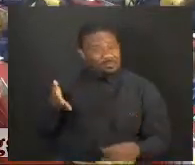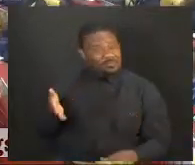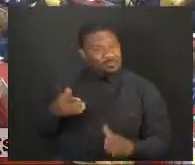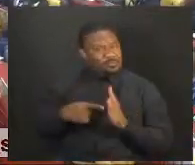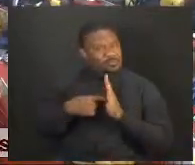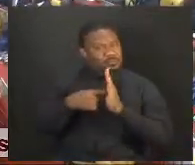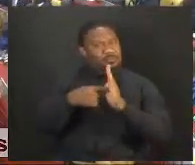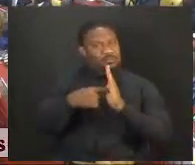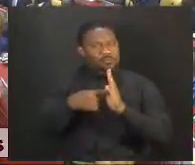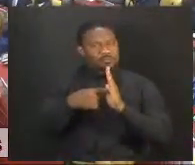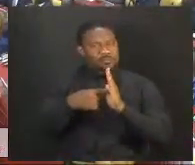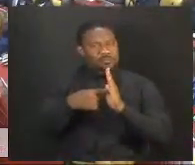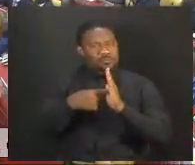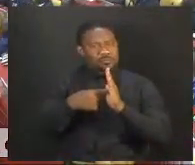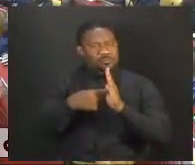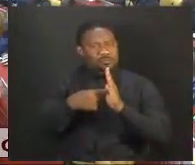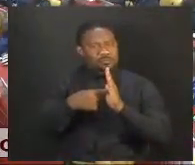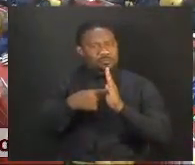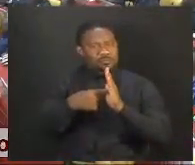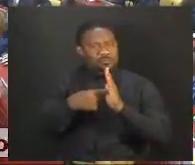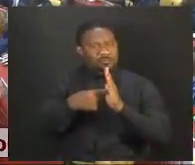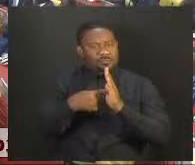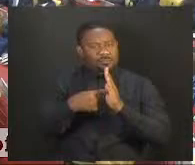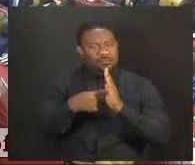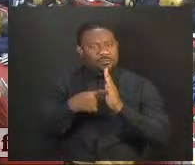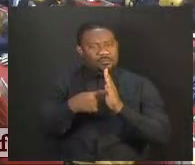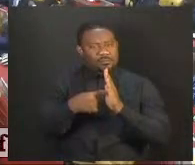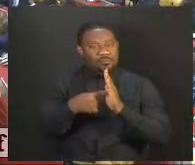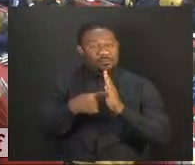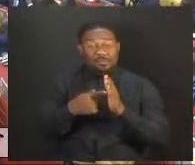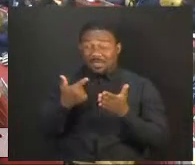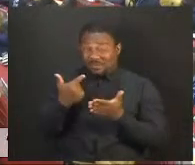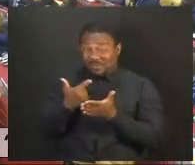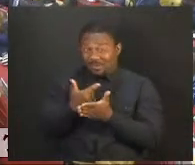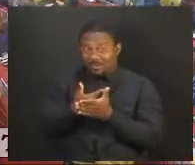Mr. Speaker, with made-in-Ghana bag,